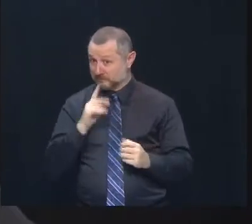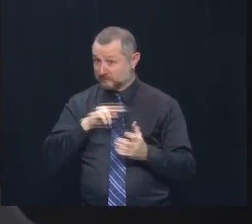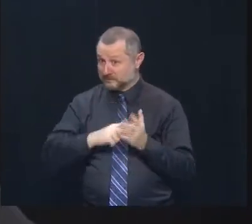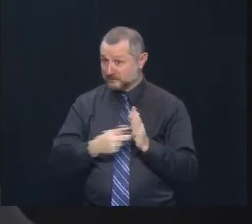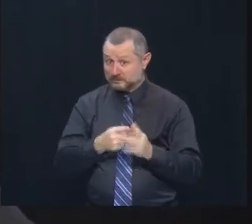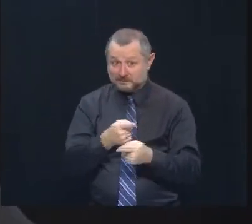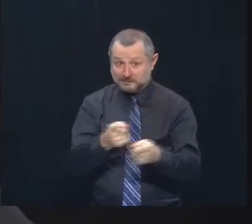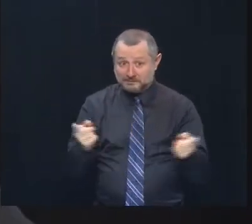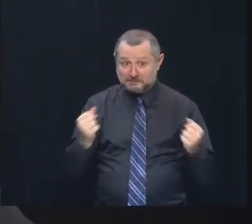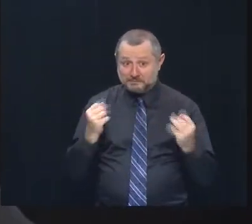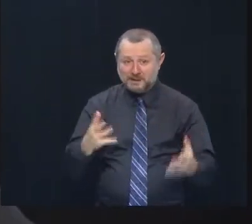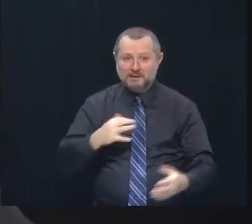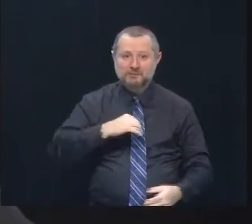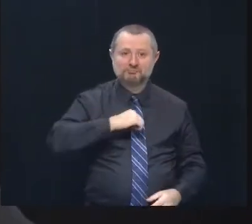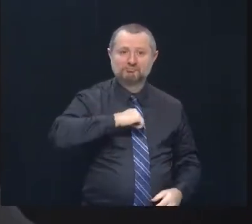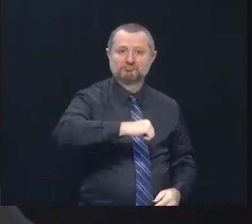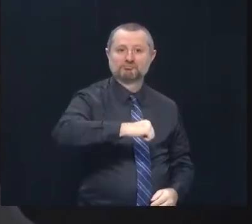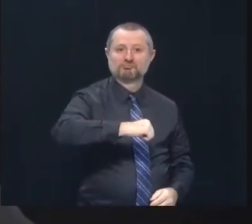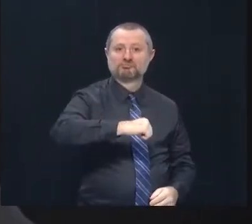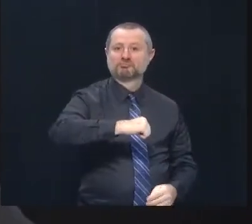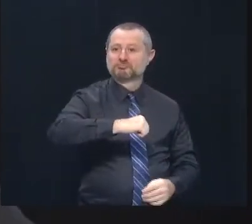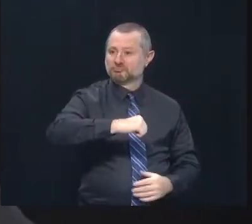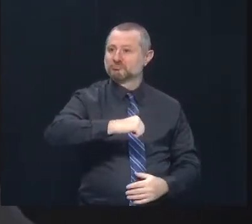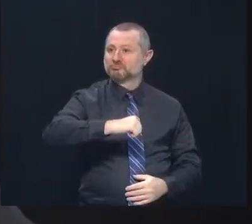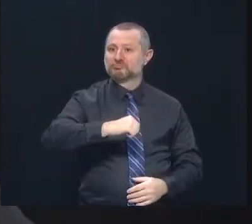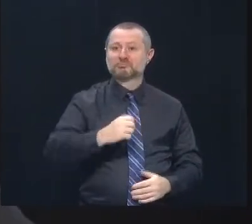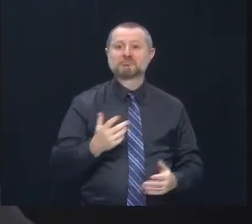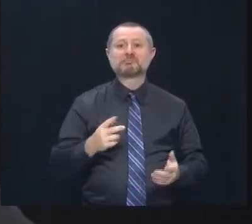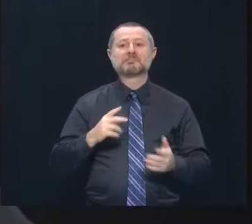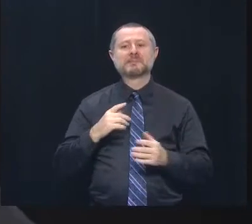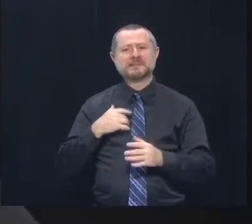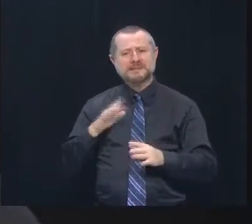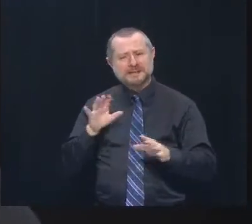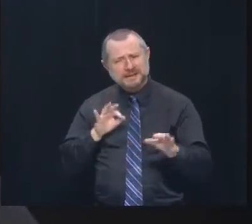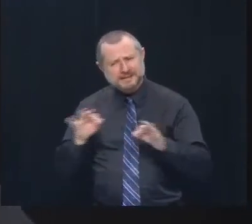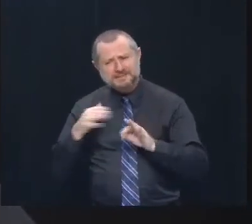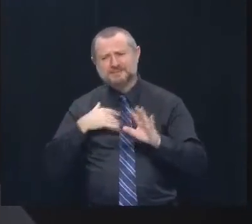you explain to them that it's actually safe?